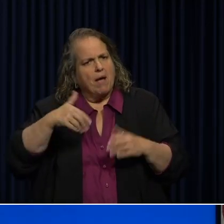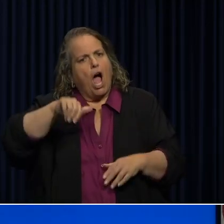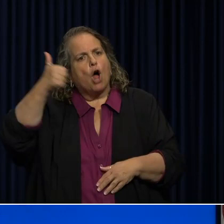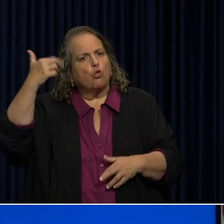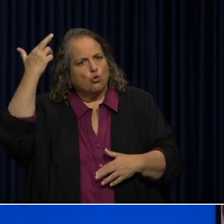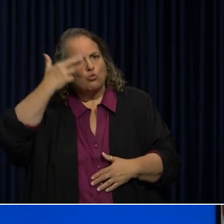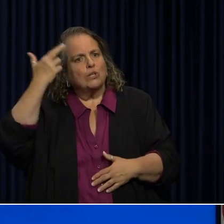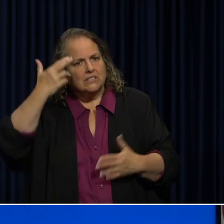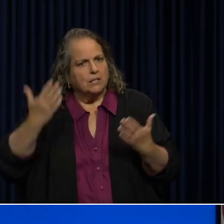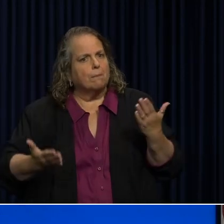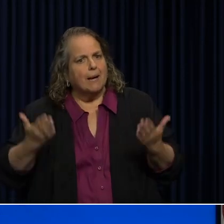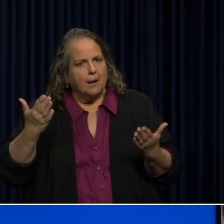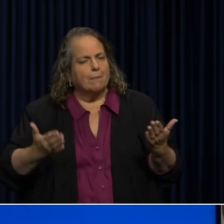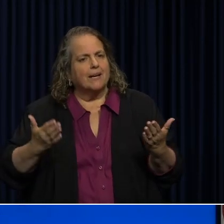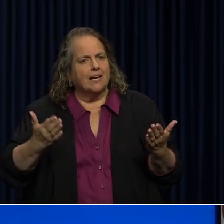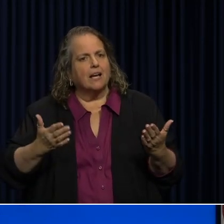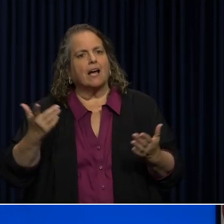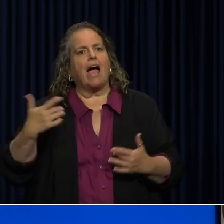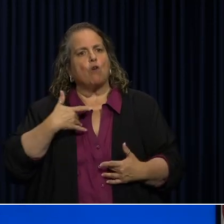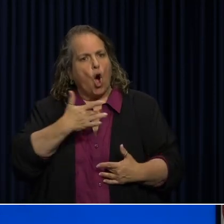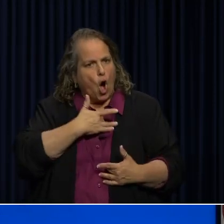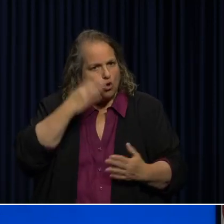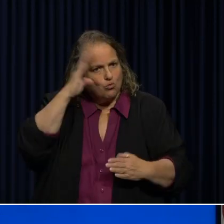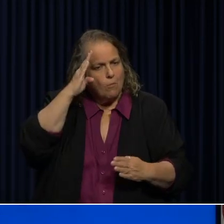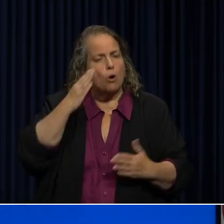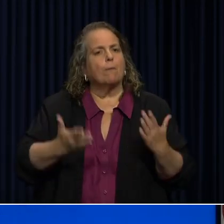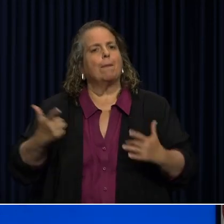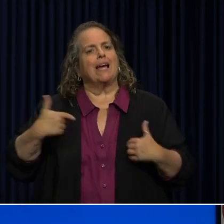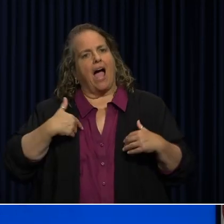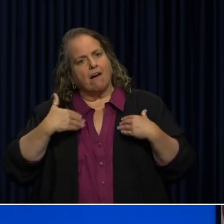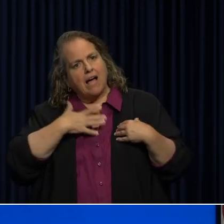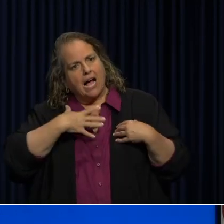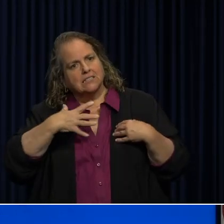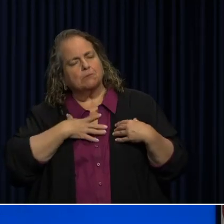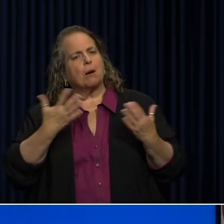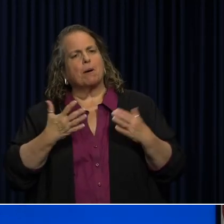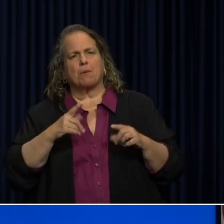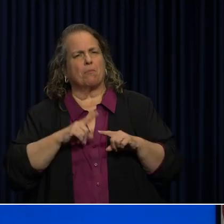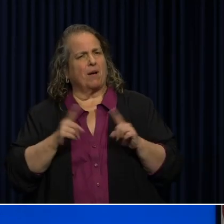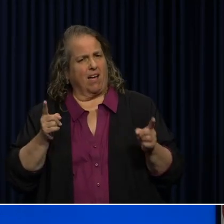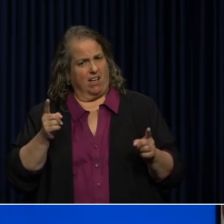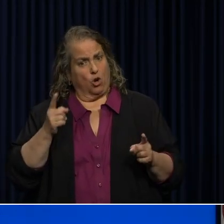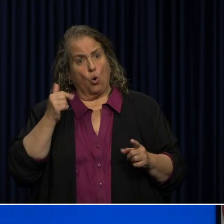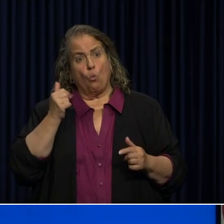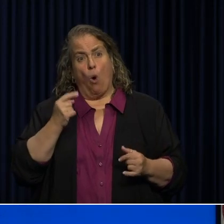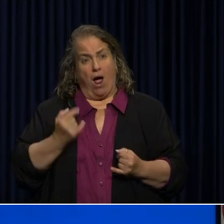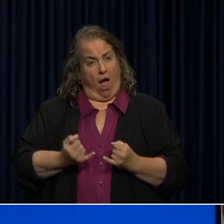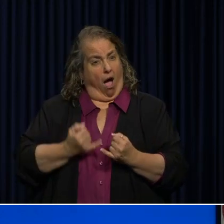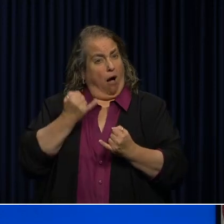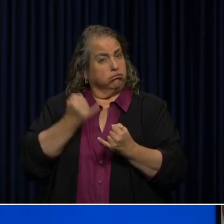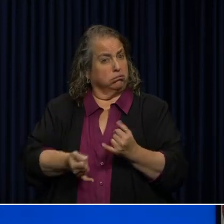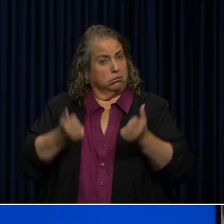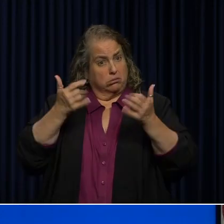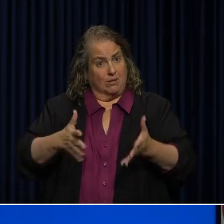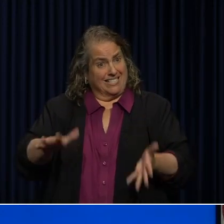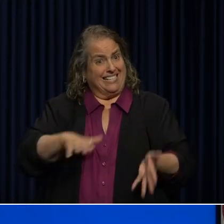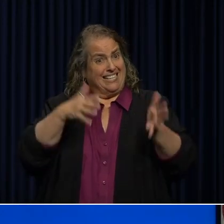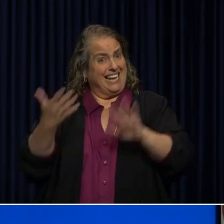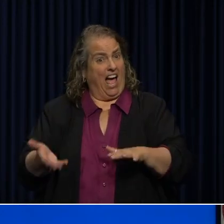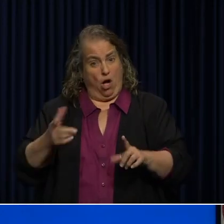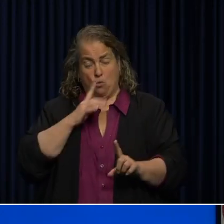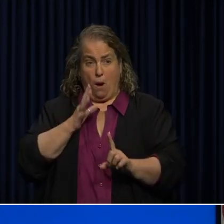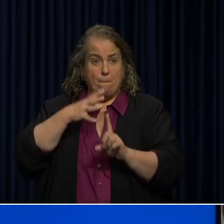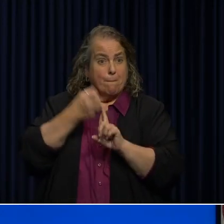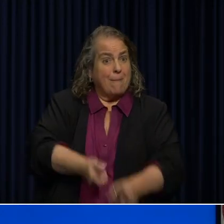those other reasons existed before this. And so I think this is the right decision in how we respond.